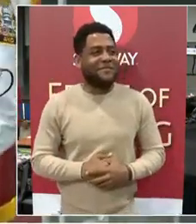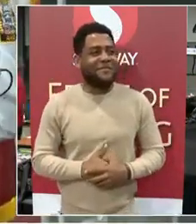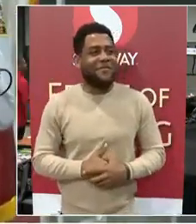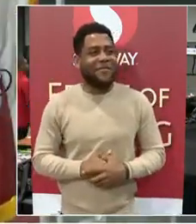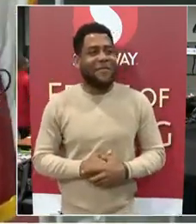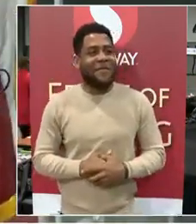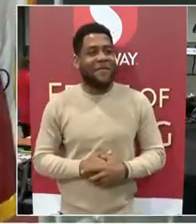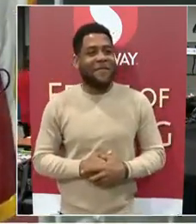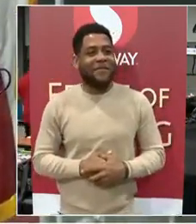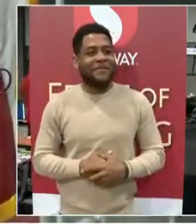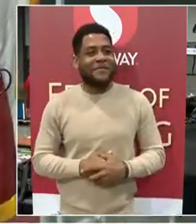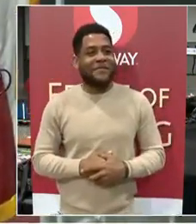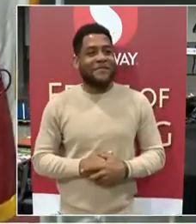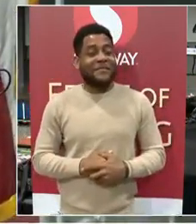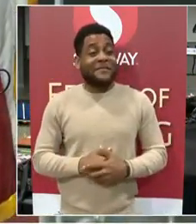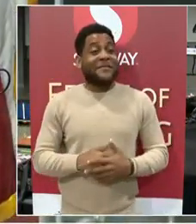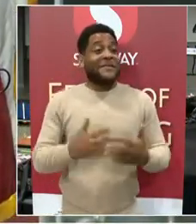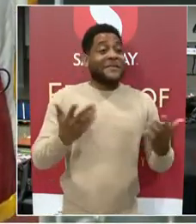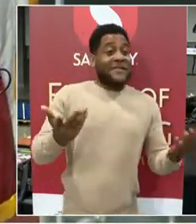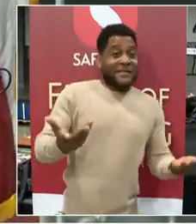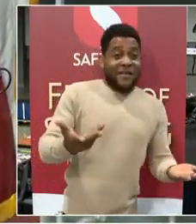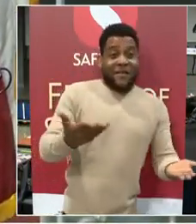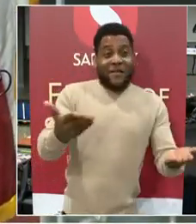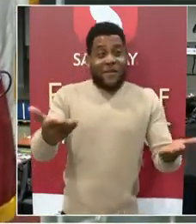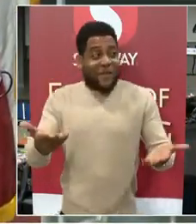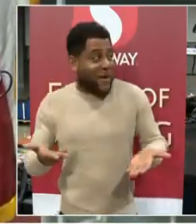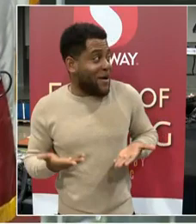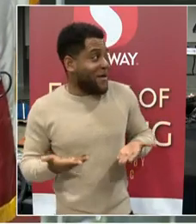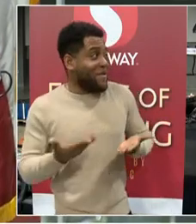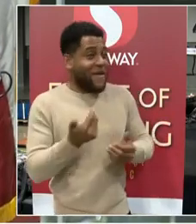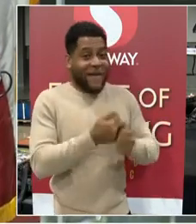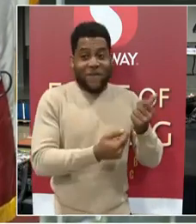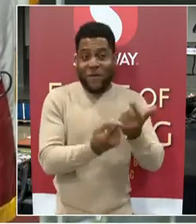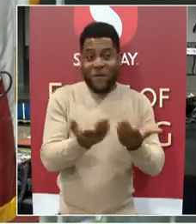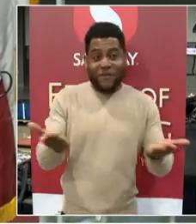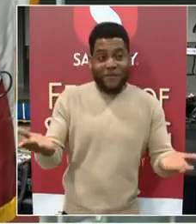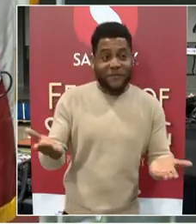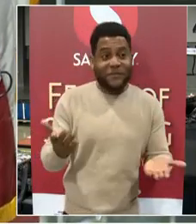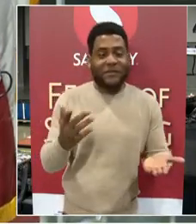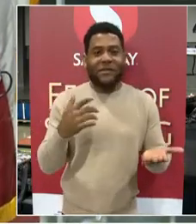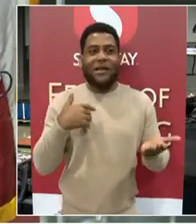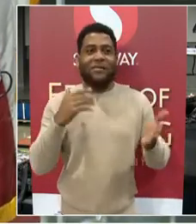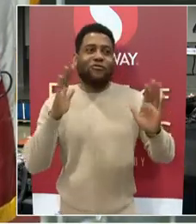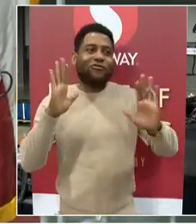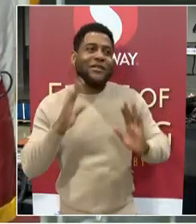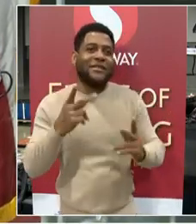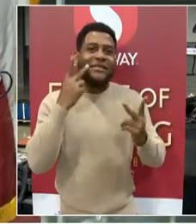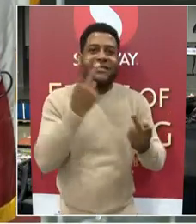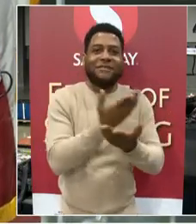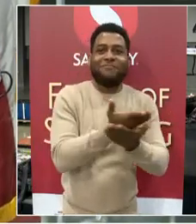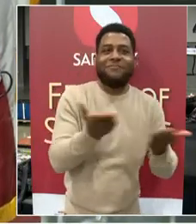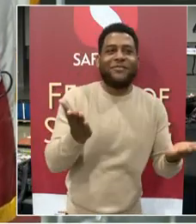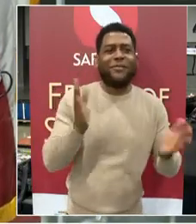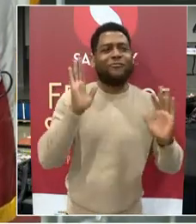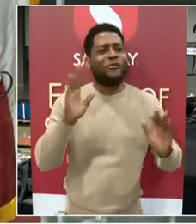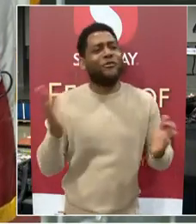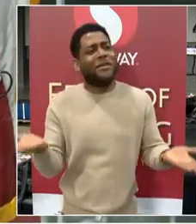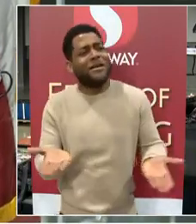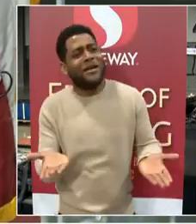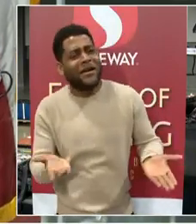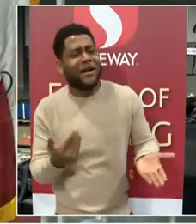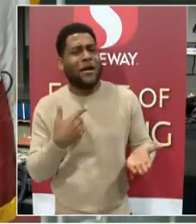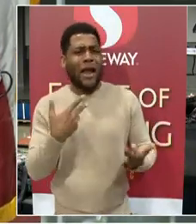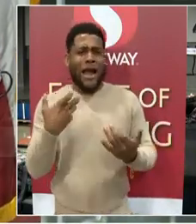12 engine 27. There you go. Hey, welcome everybody. It is so great to see you. It is so great to be here today. I just want to remind everybody to check their